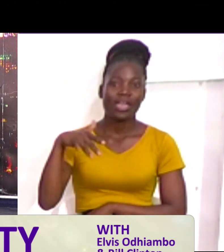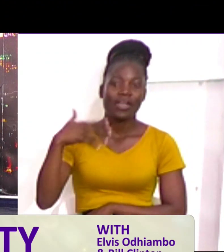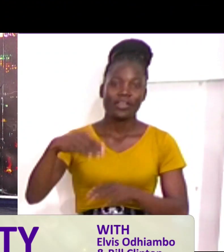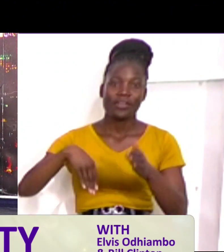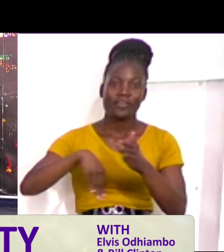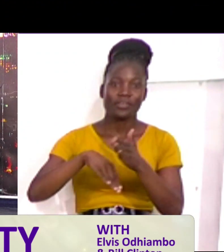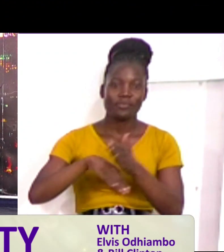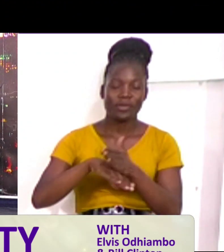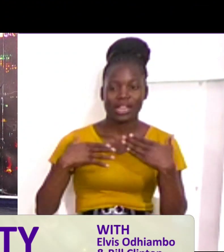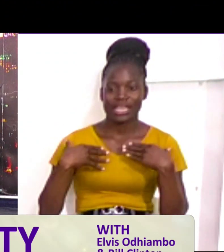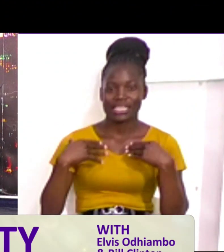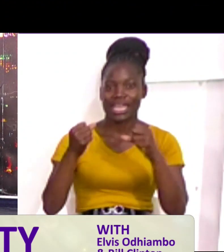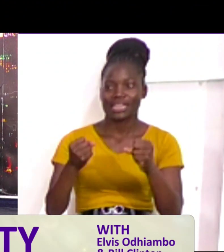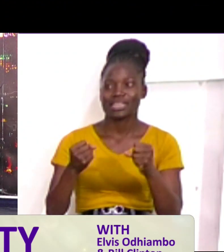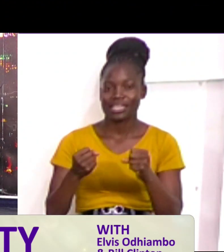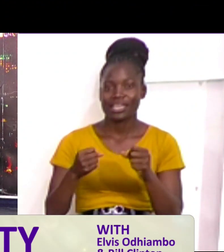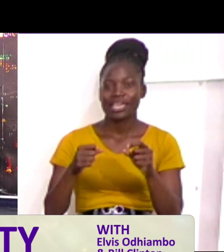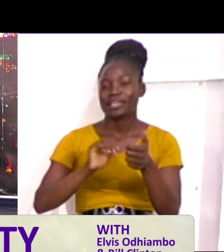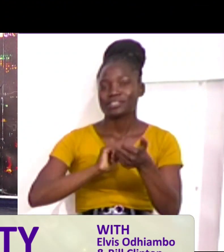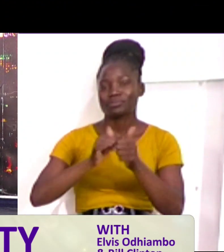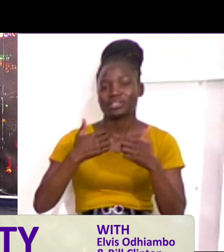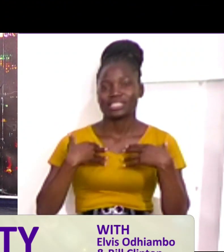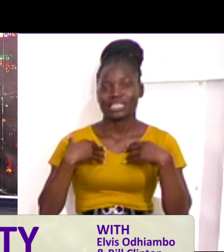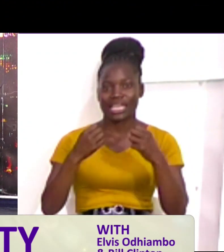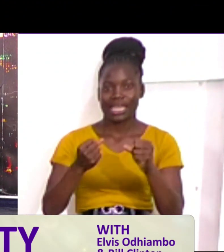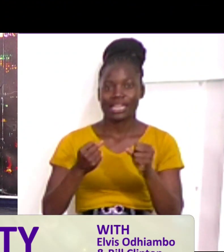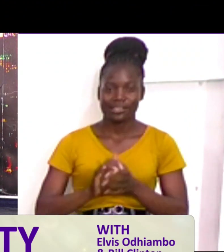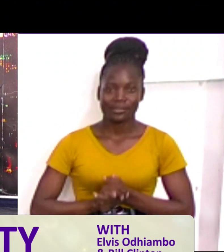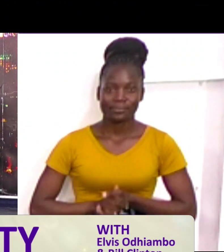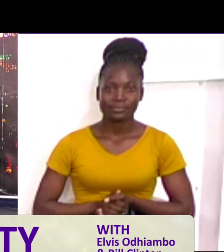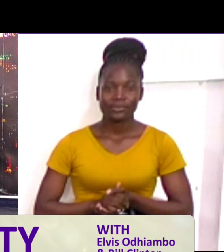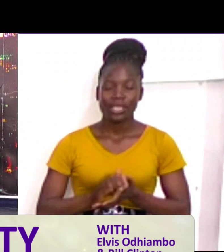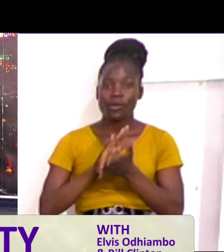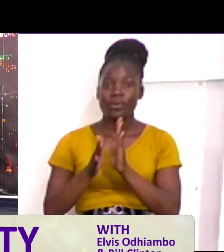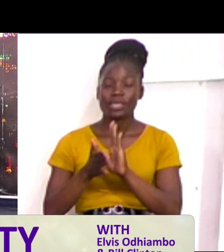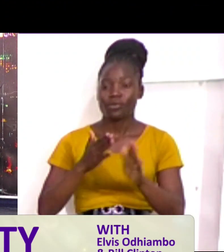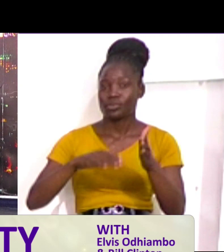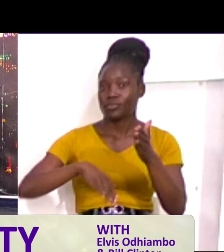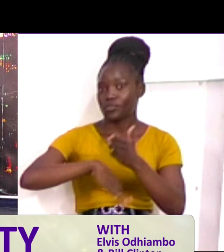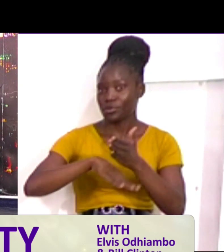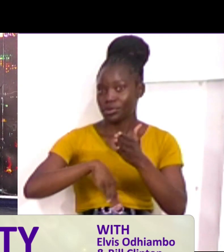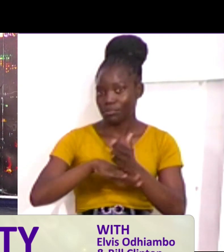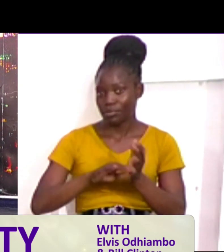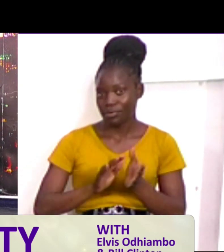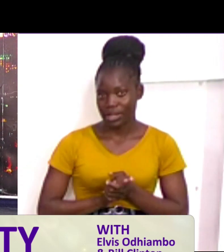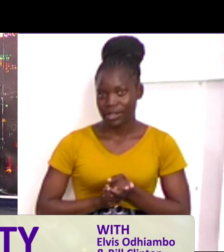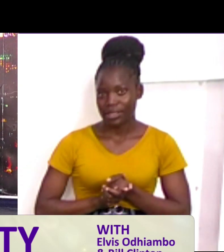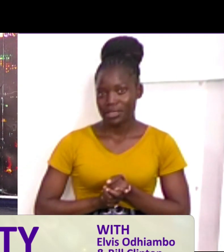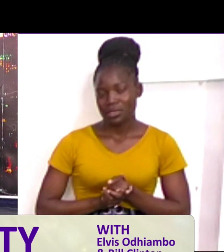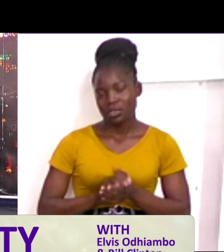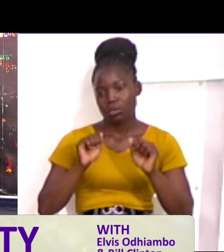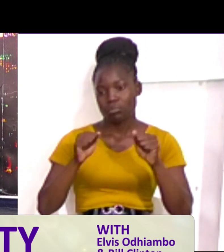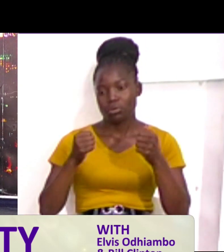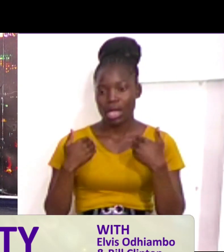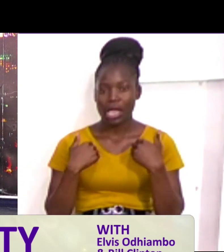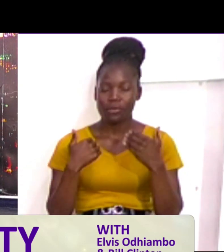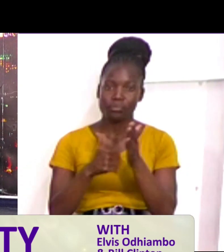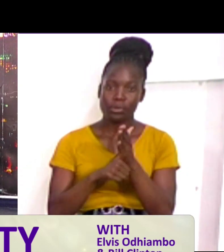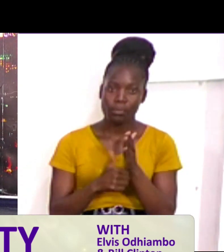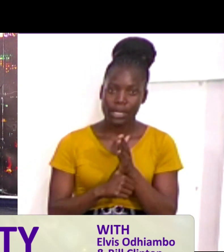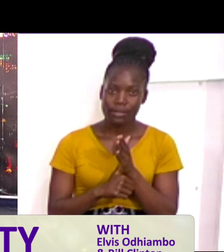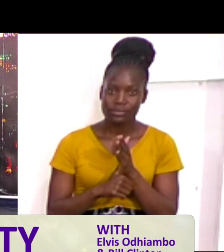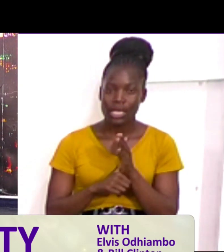football is health. Sports is health. Right. Without football, maybe you may have some